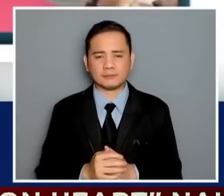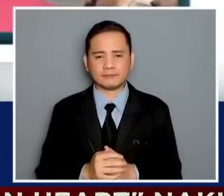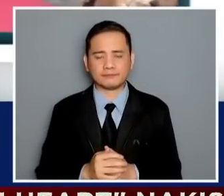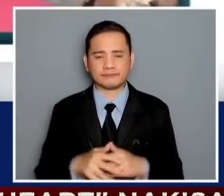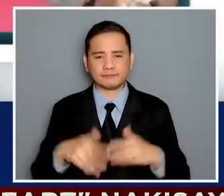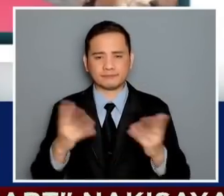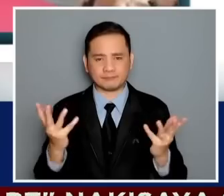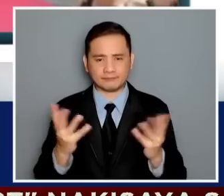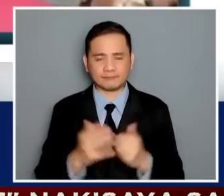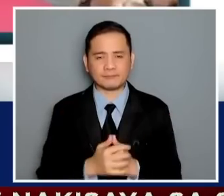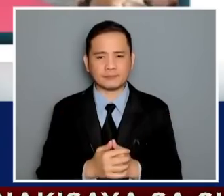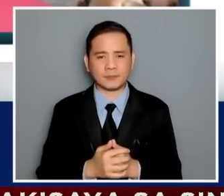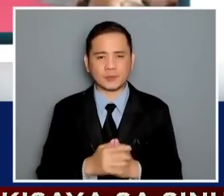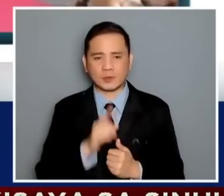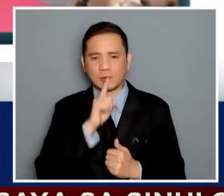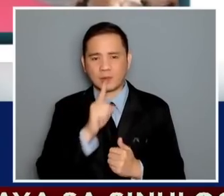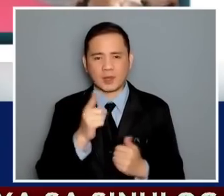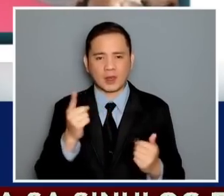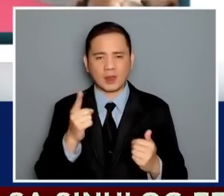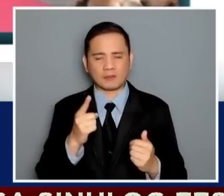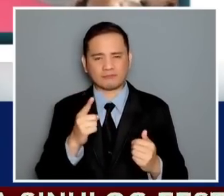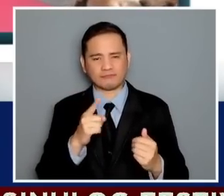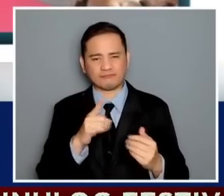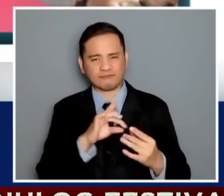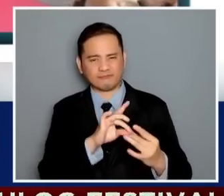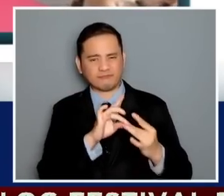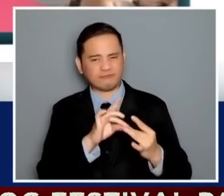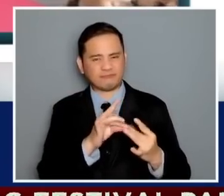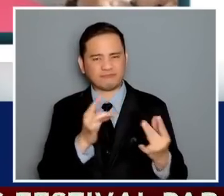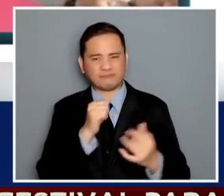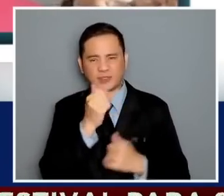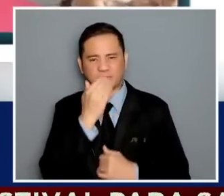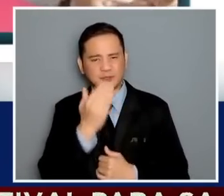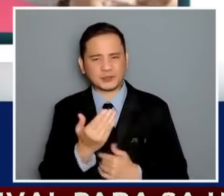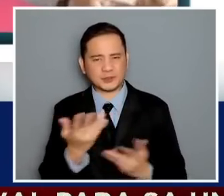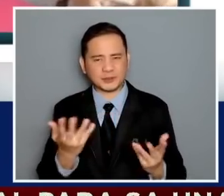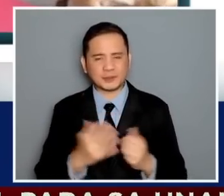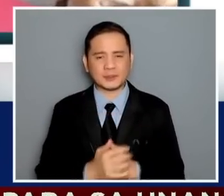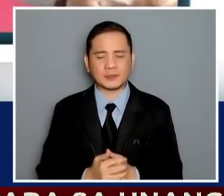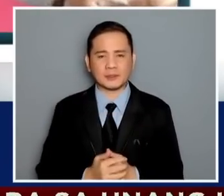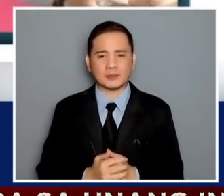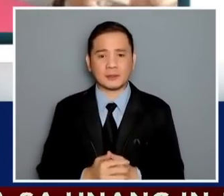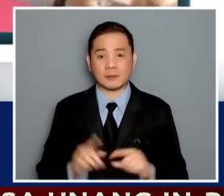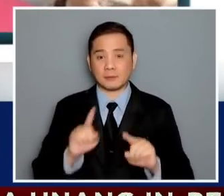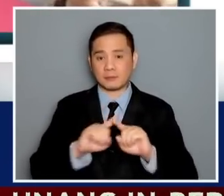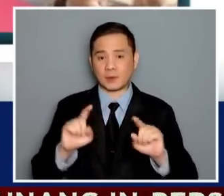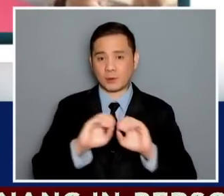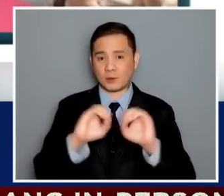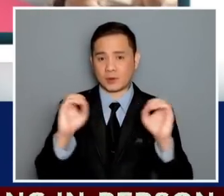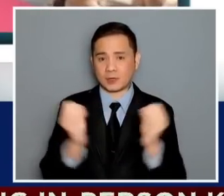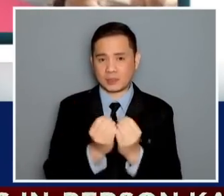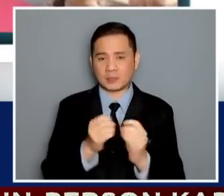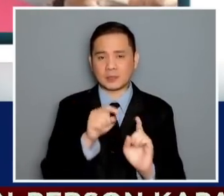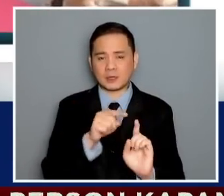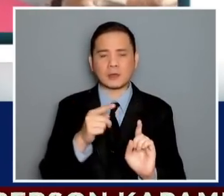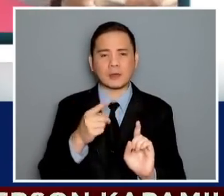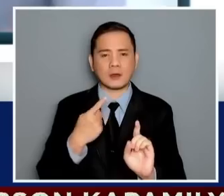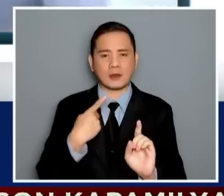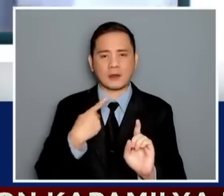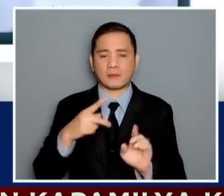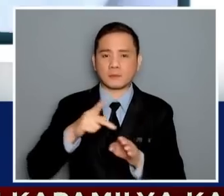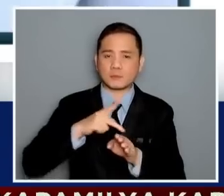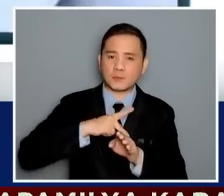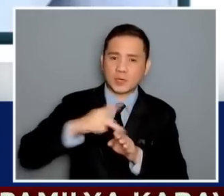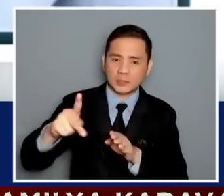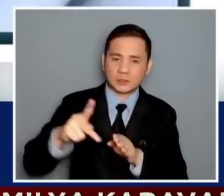have a good relationship with her, but as far as the organization is concerned, we are professional, and therefore we